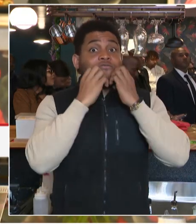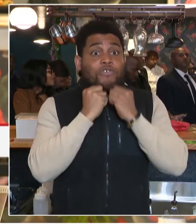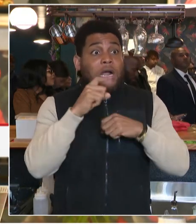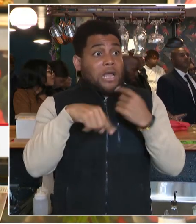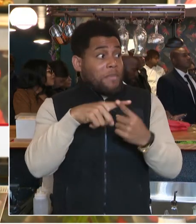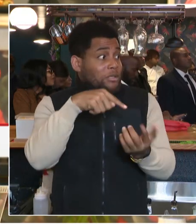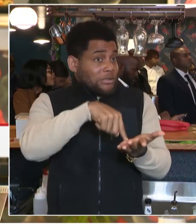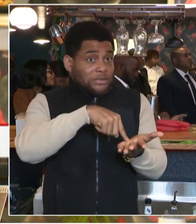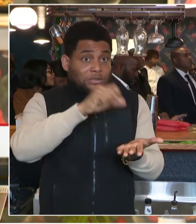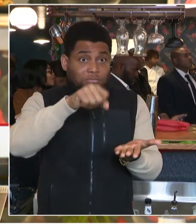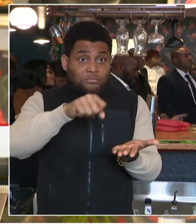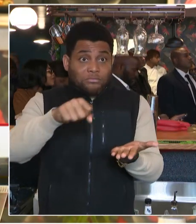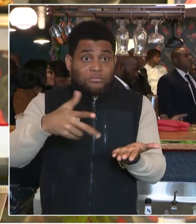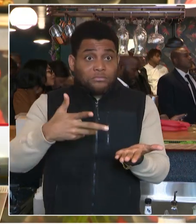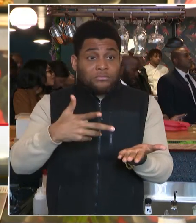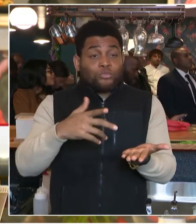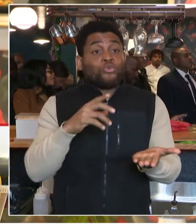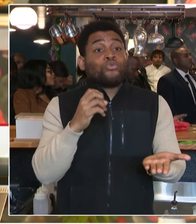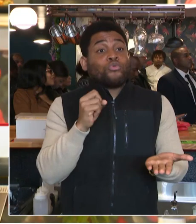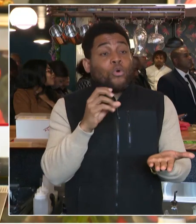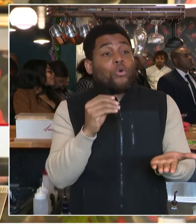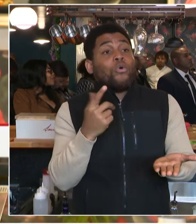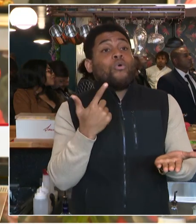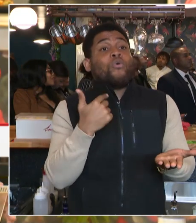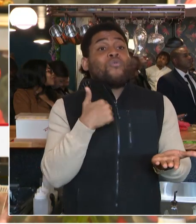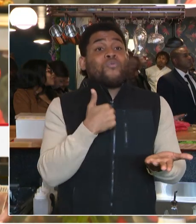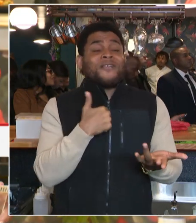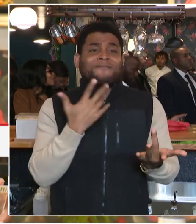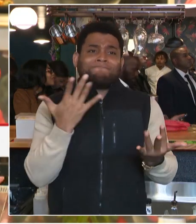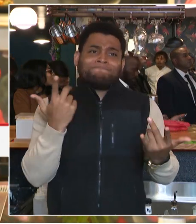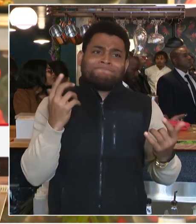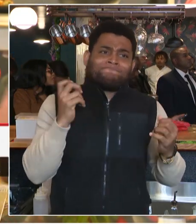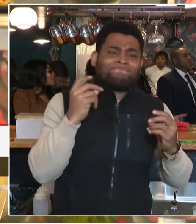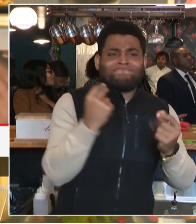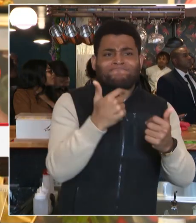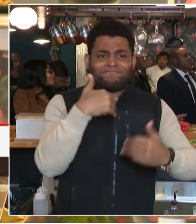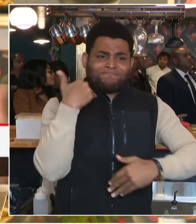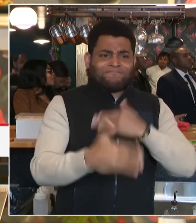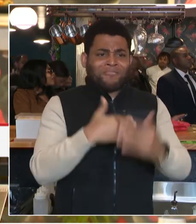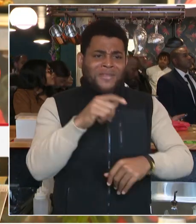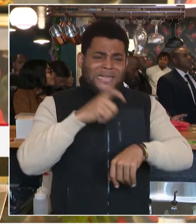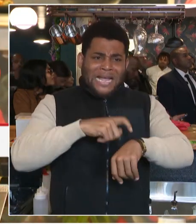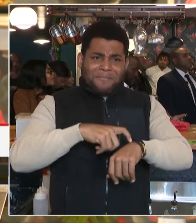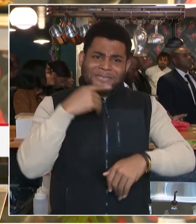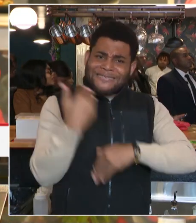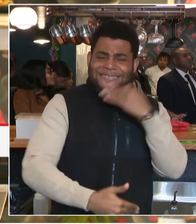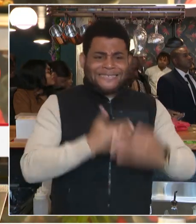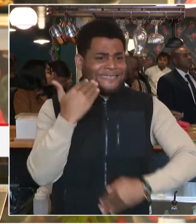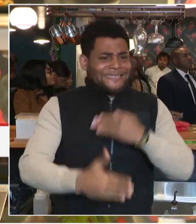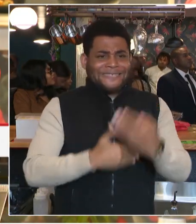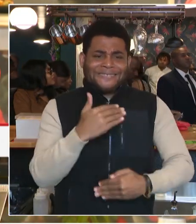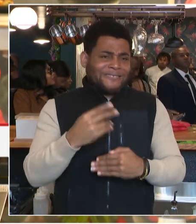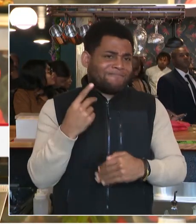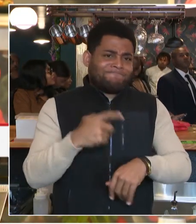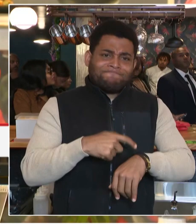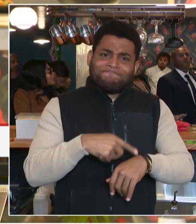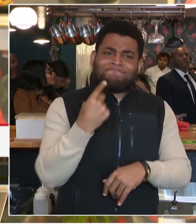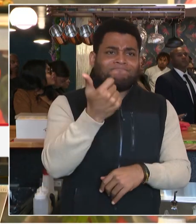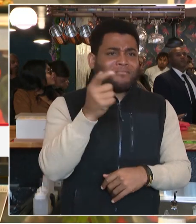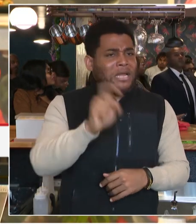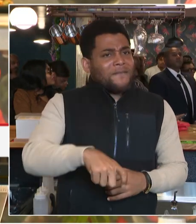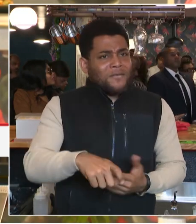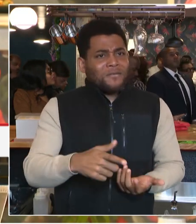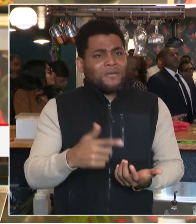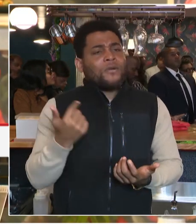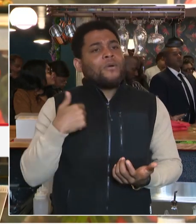the time to act is now. They're also very focused on us being able to hire police, and that we're